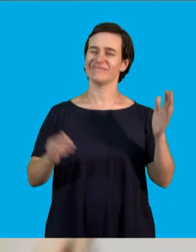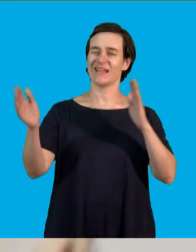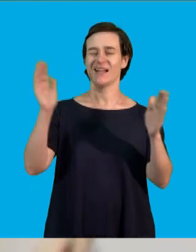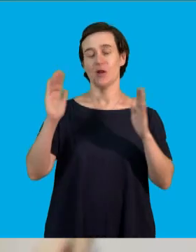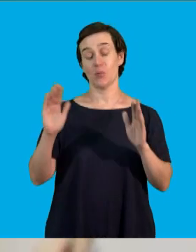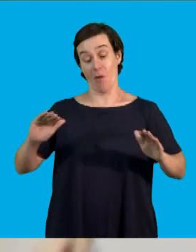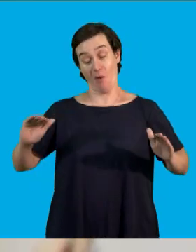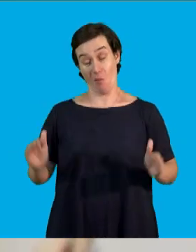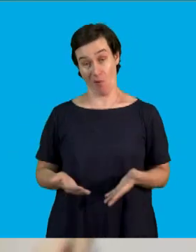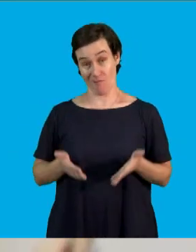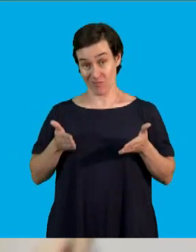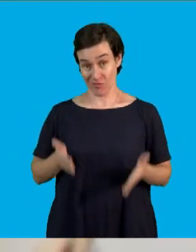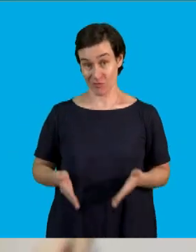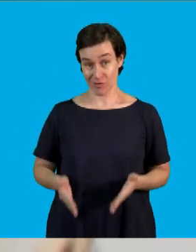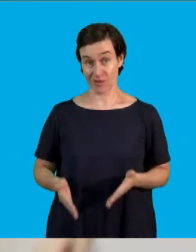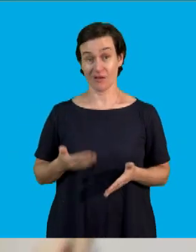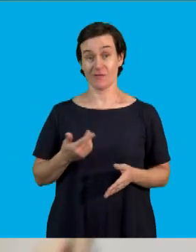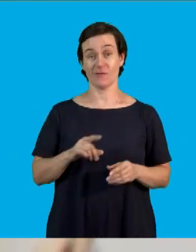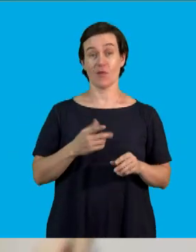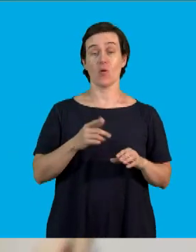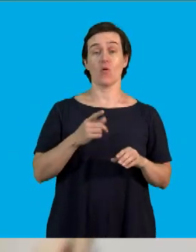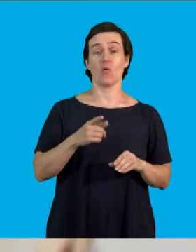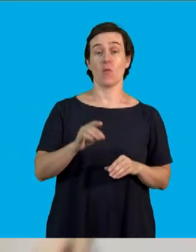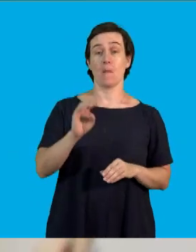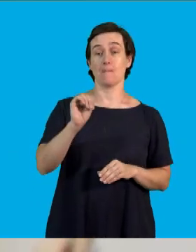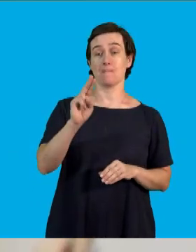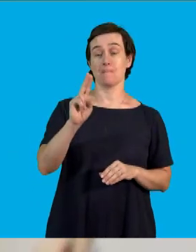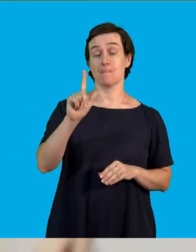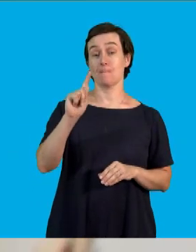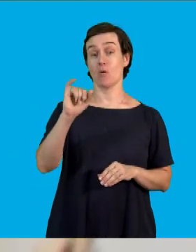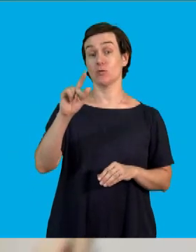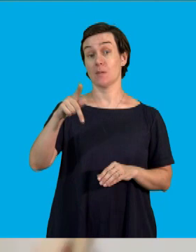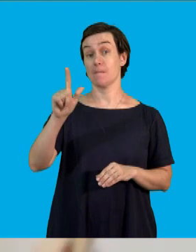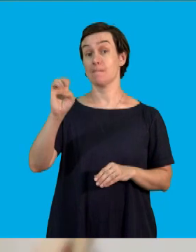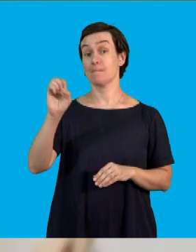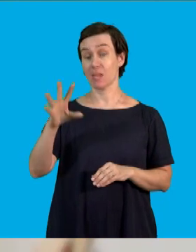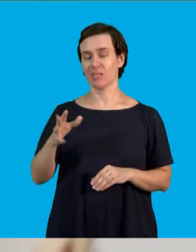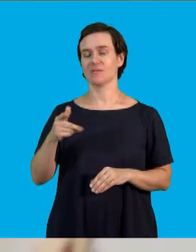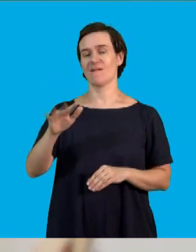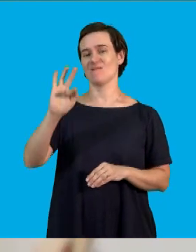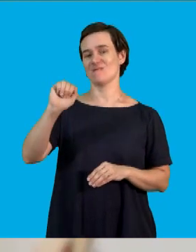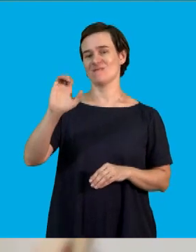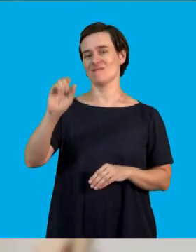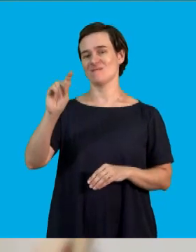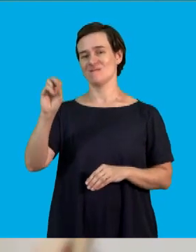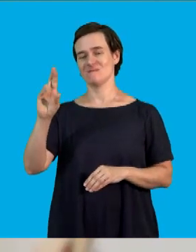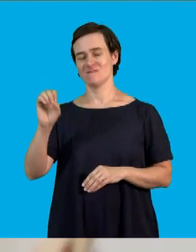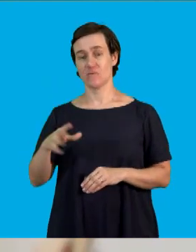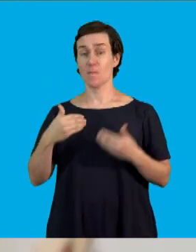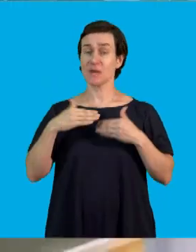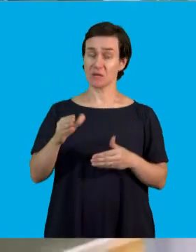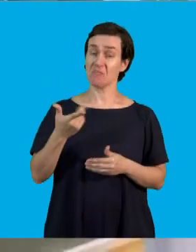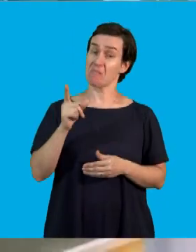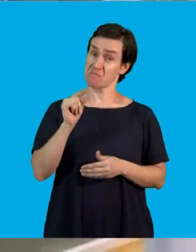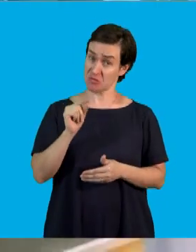Hello learners, and welcome to today's lesson of multiples and factors. Let's get to it. So let's start off our lesson with an interesting